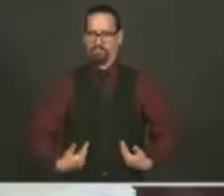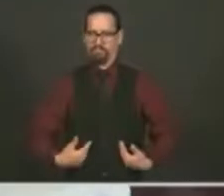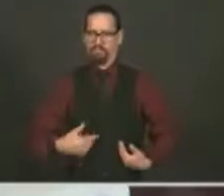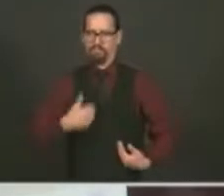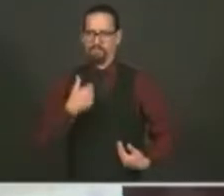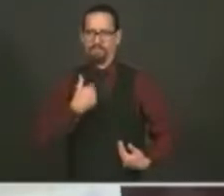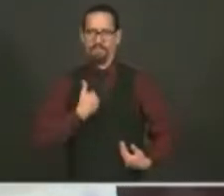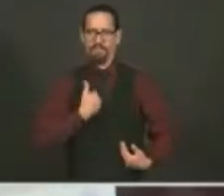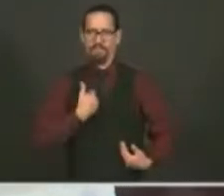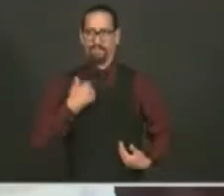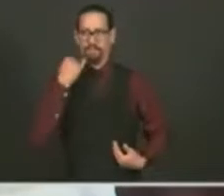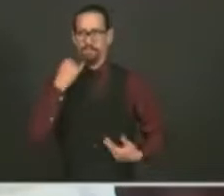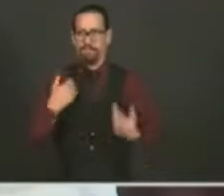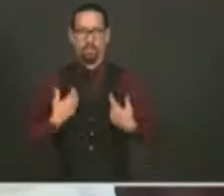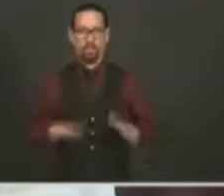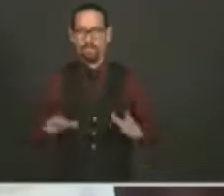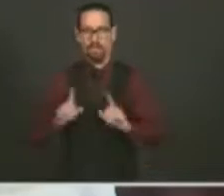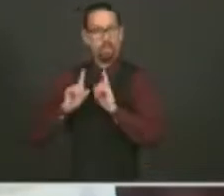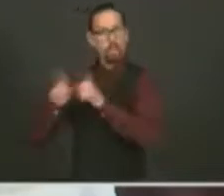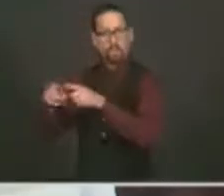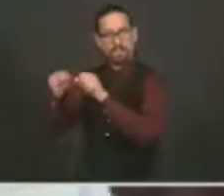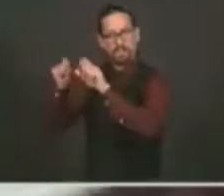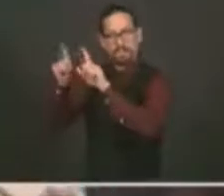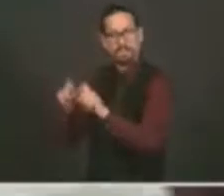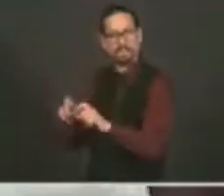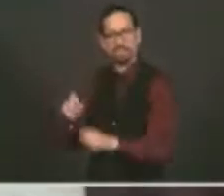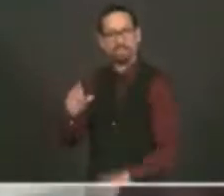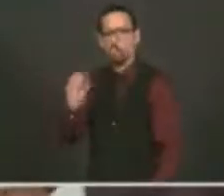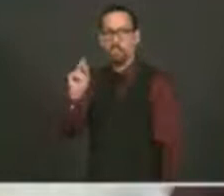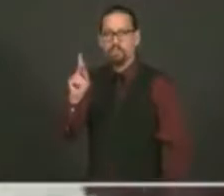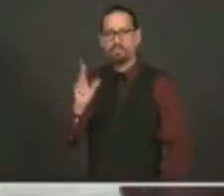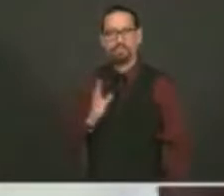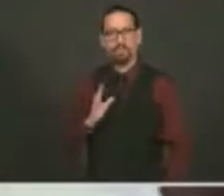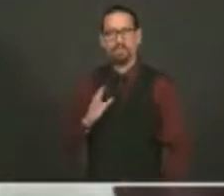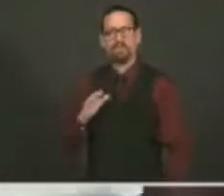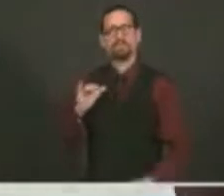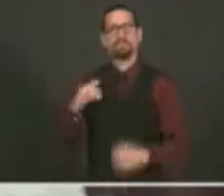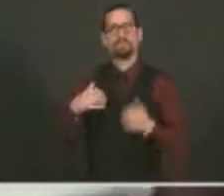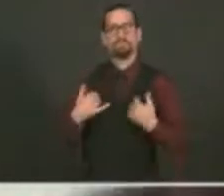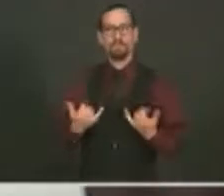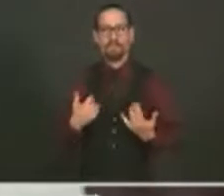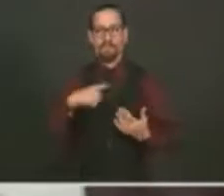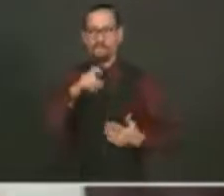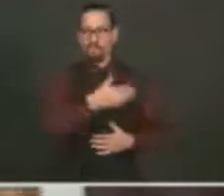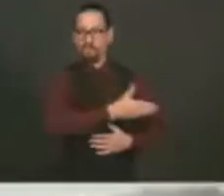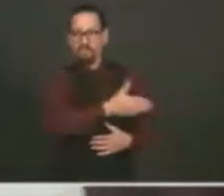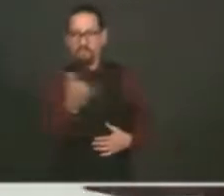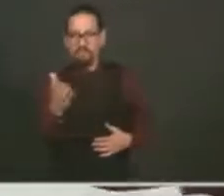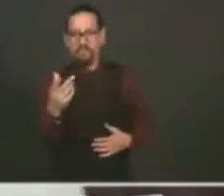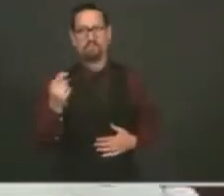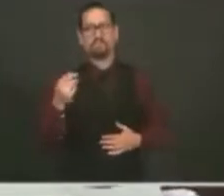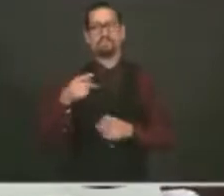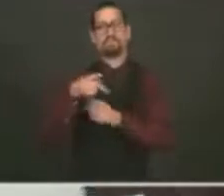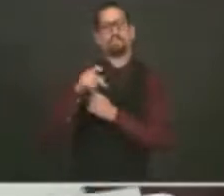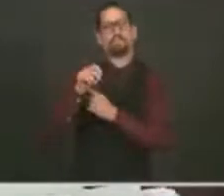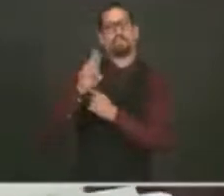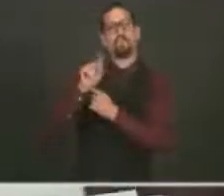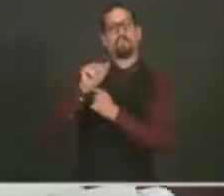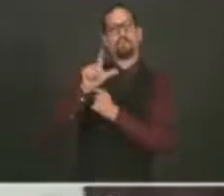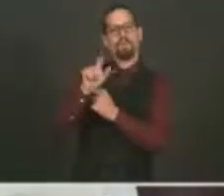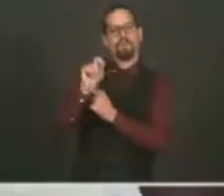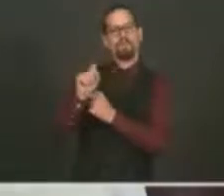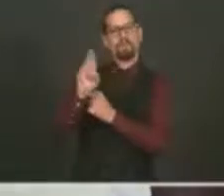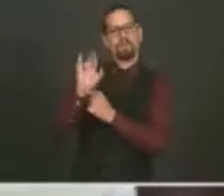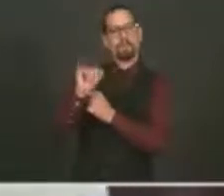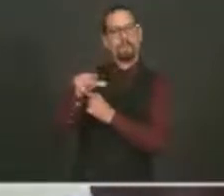tested, that's a great thing. So today I'm asking you, go to portal.ri.gov and go get tested. If you're a teacher,